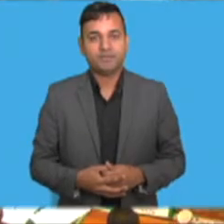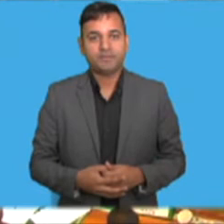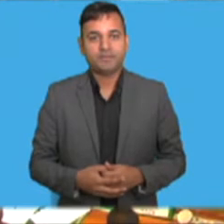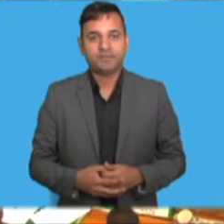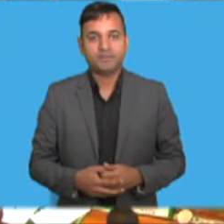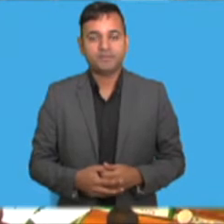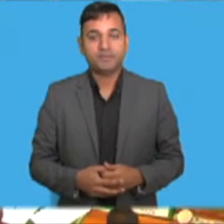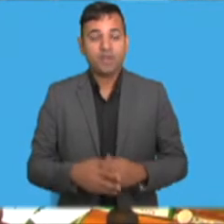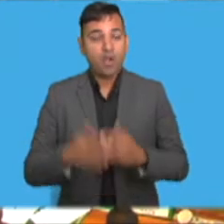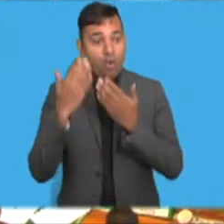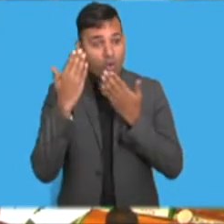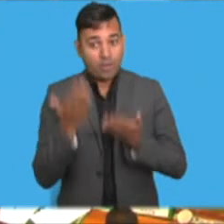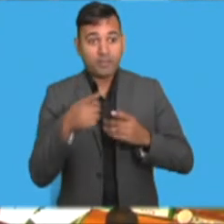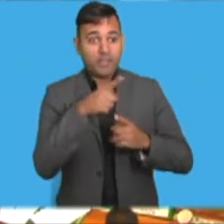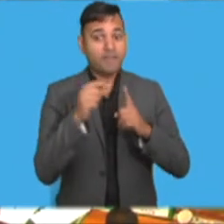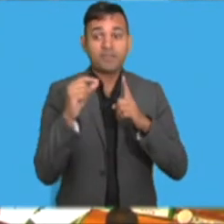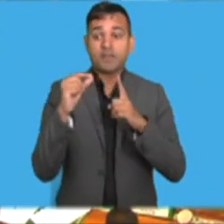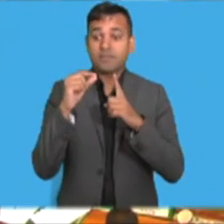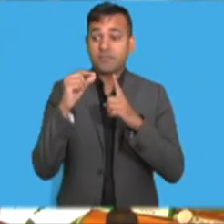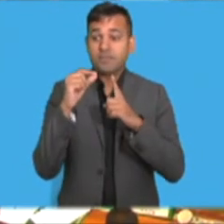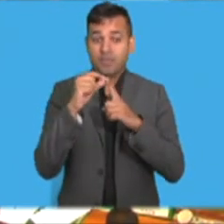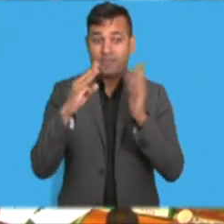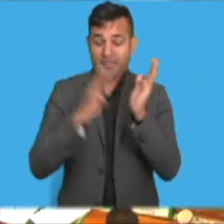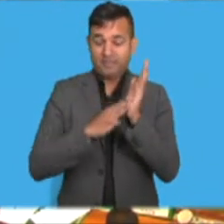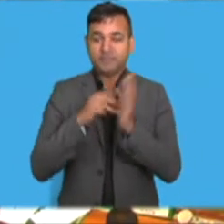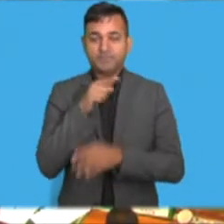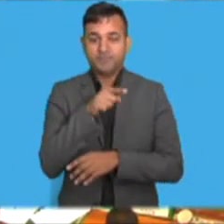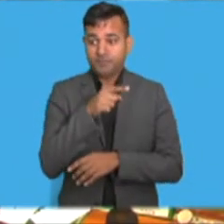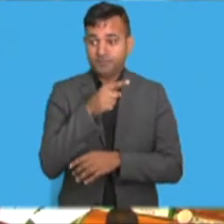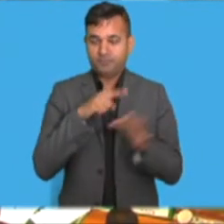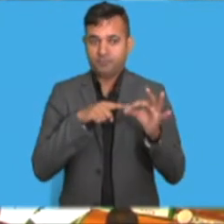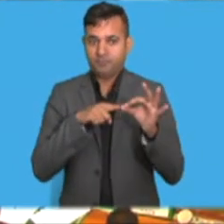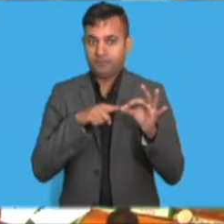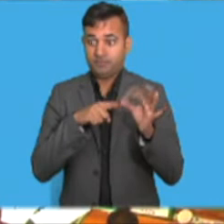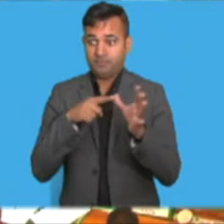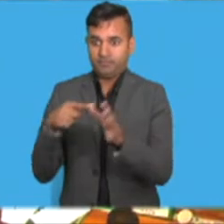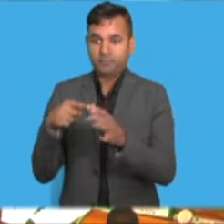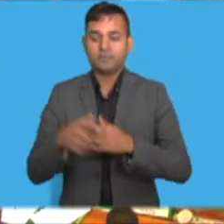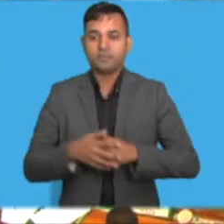Honorable Prime Minister. You don't have a moral authority to talk. Keep quiet. You keep quiet.